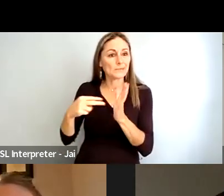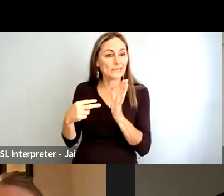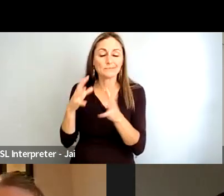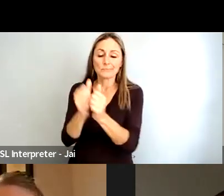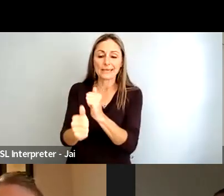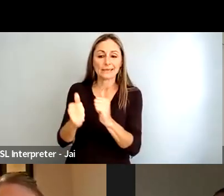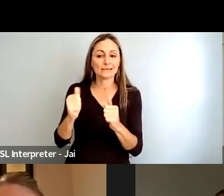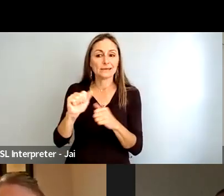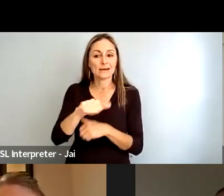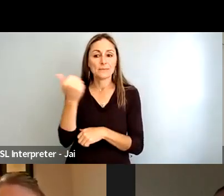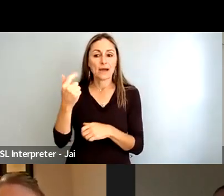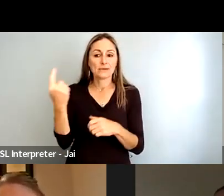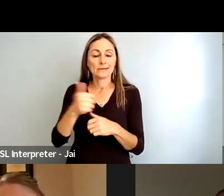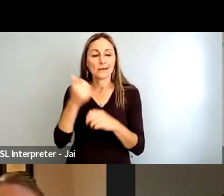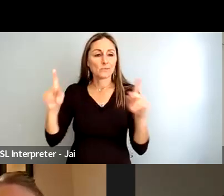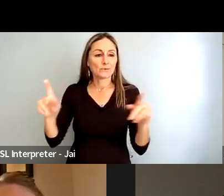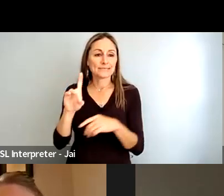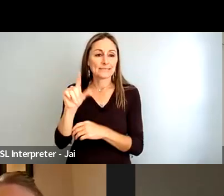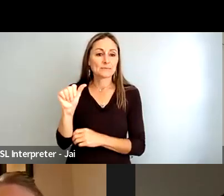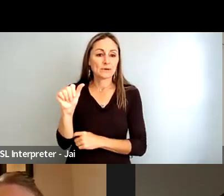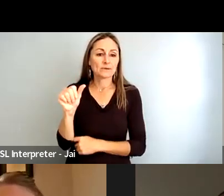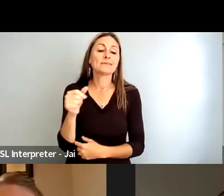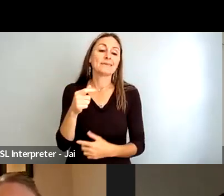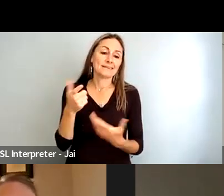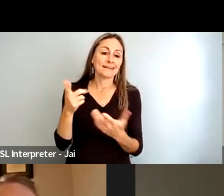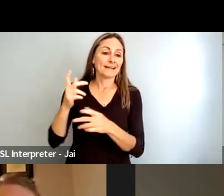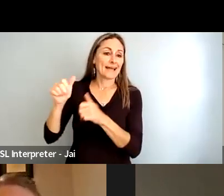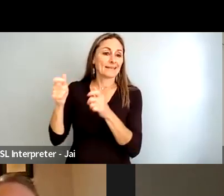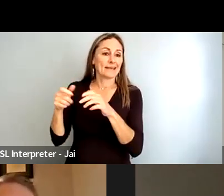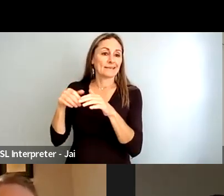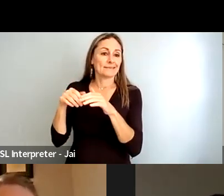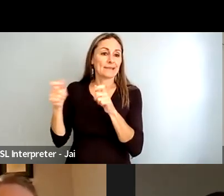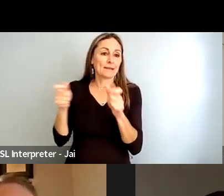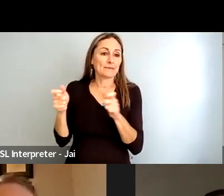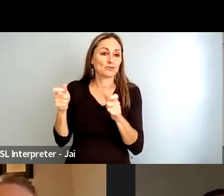something else, they could let the admin take care of it.